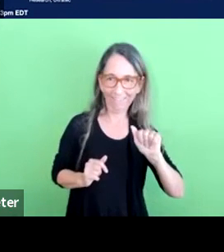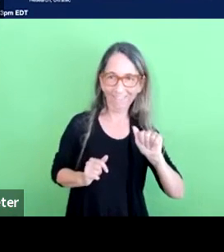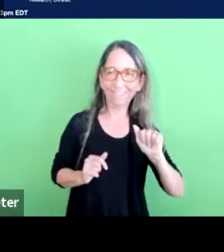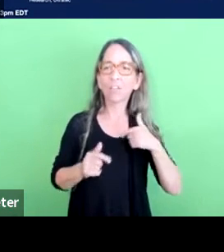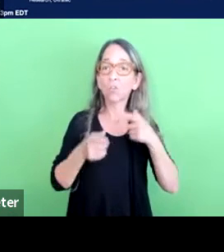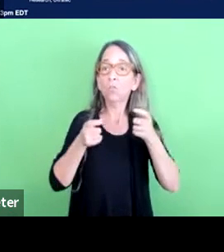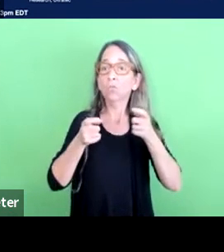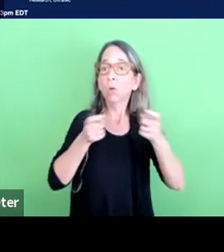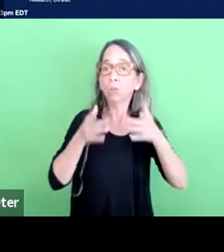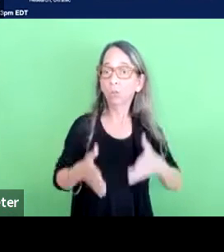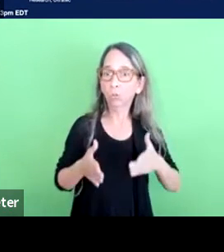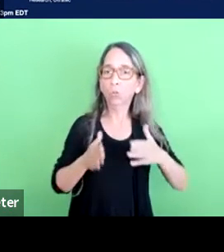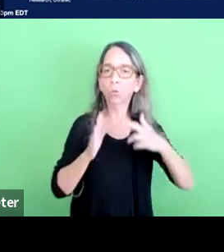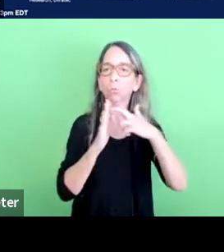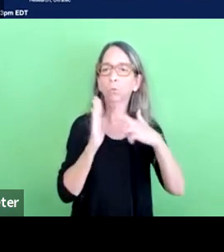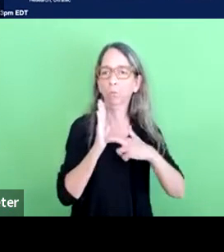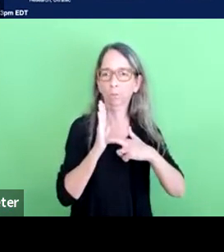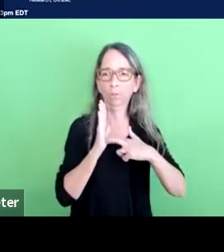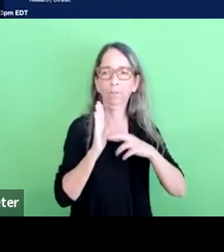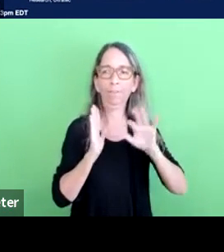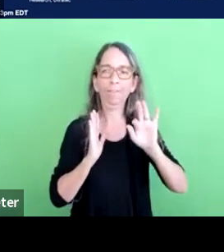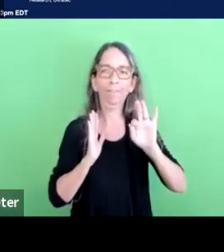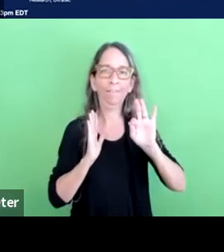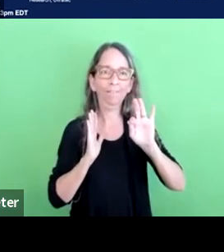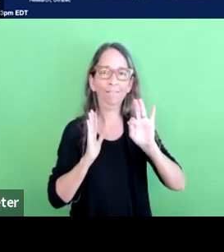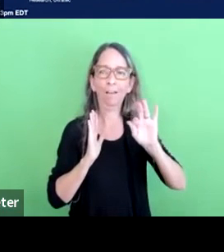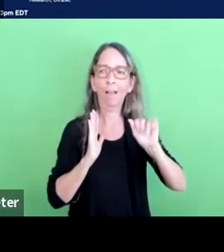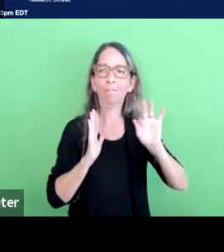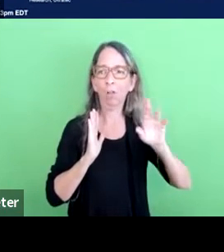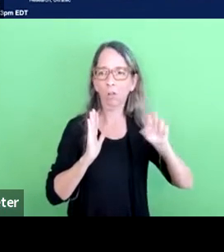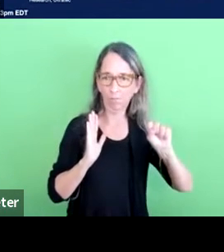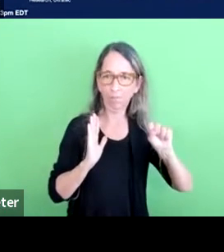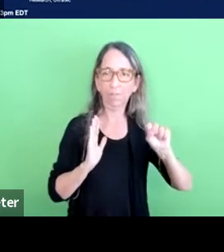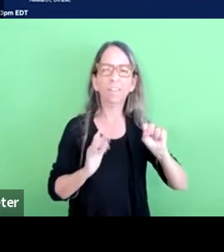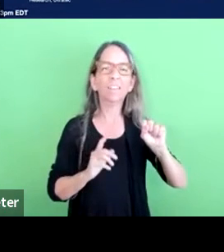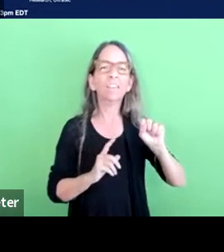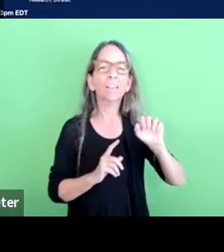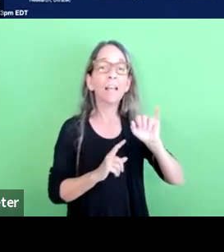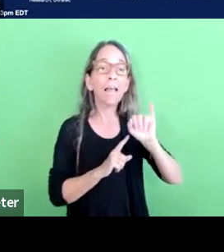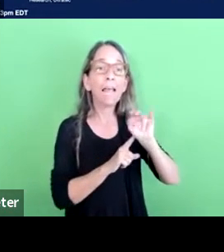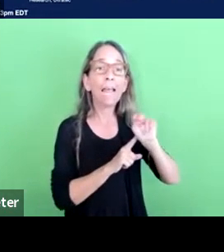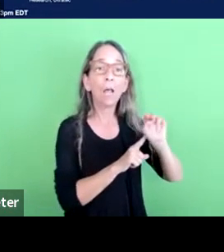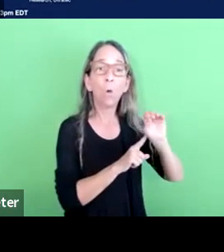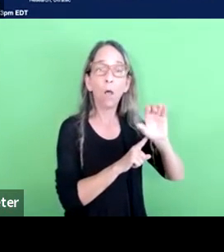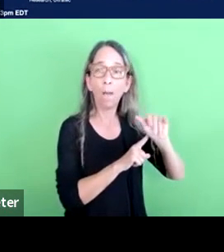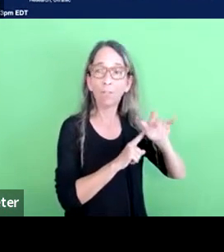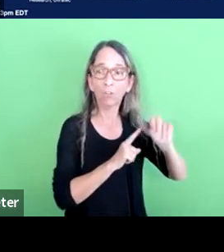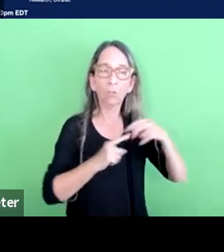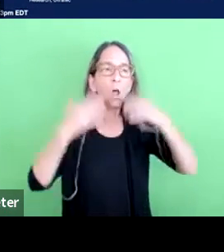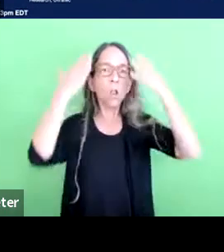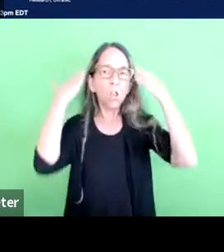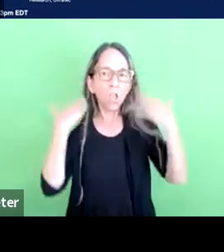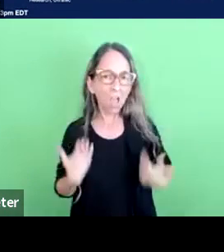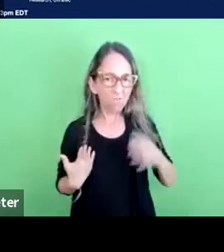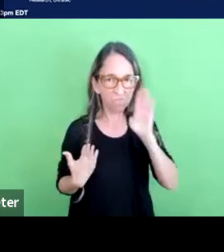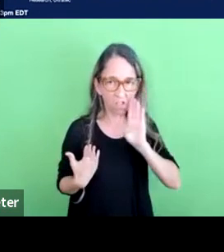have pretty long brown hair and a string of pearls, a light pink jacket,